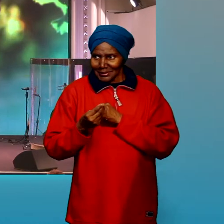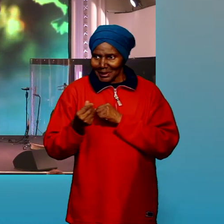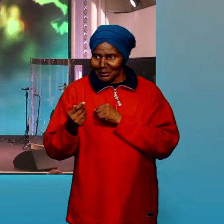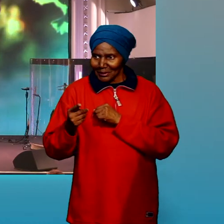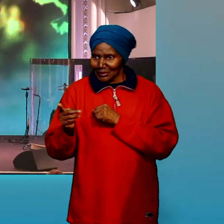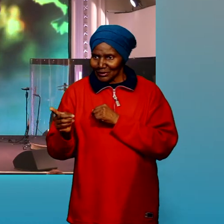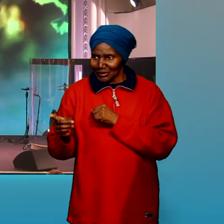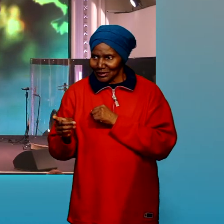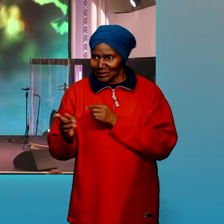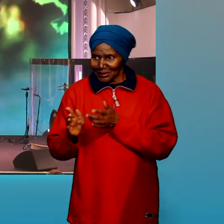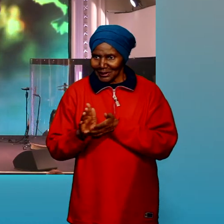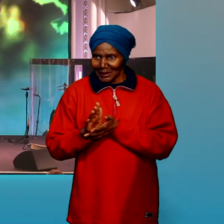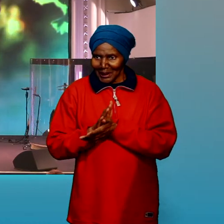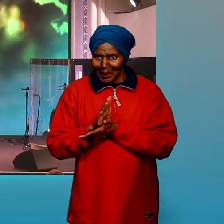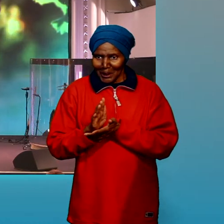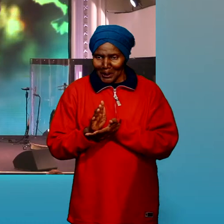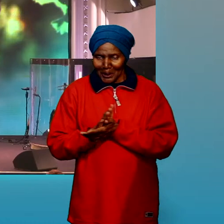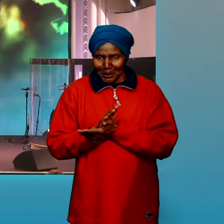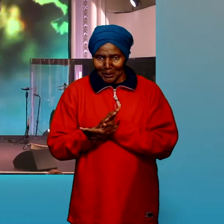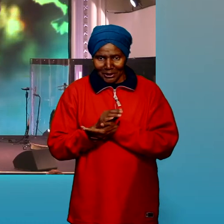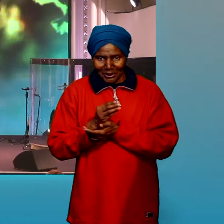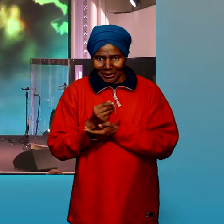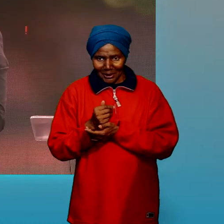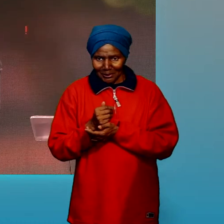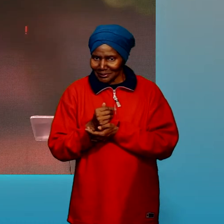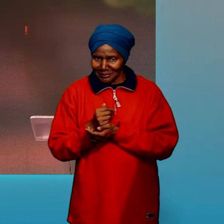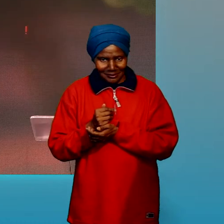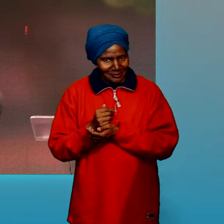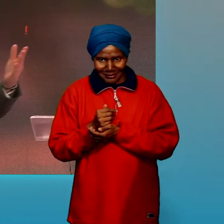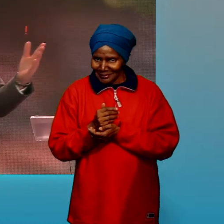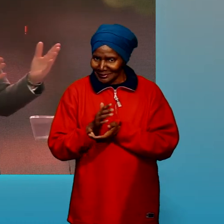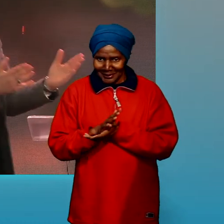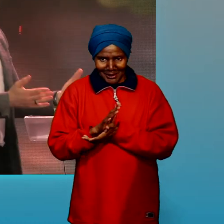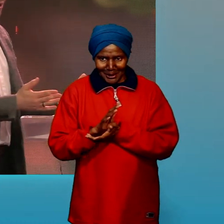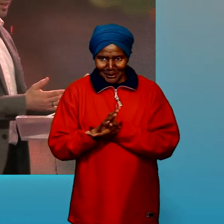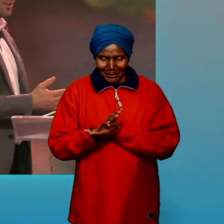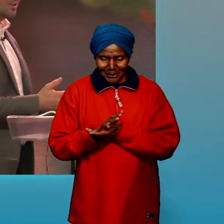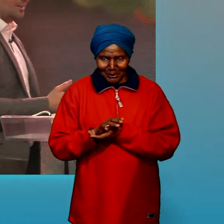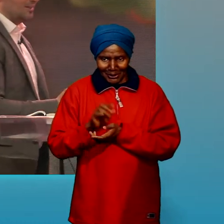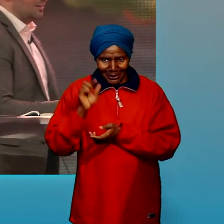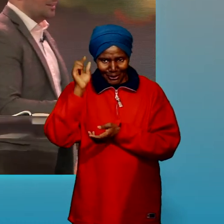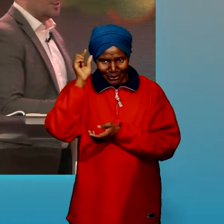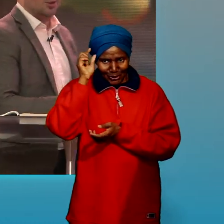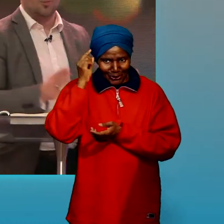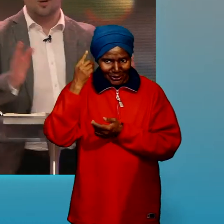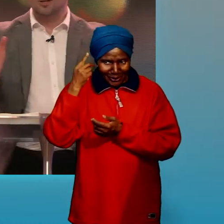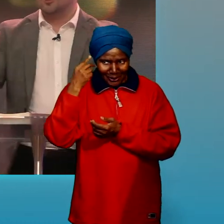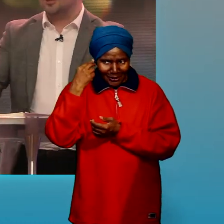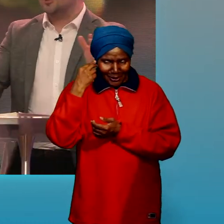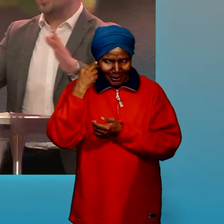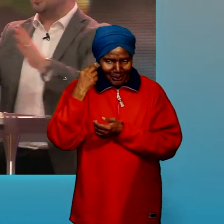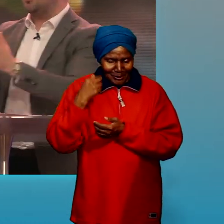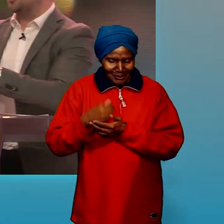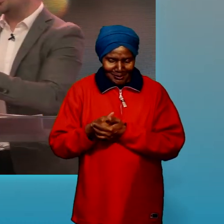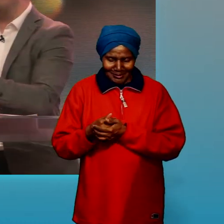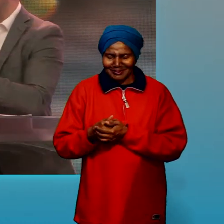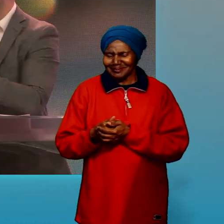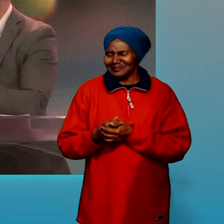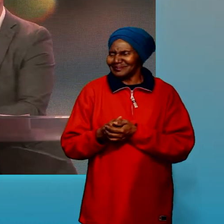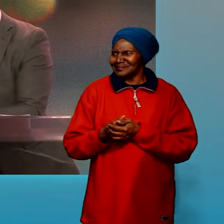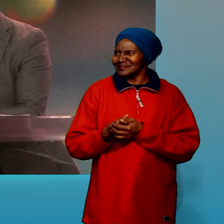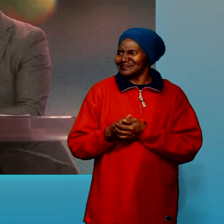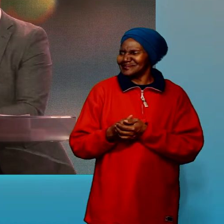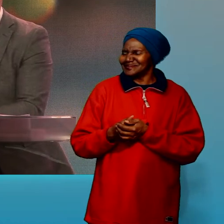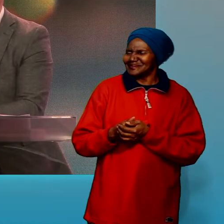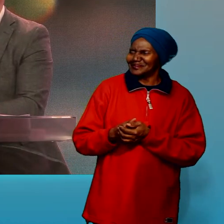challenged, it's going to grow back. Just trust the process. It's not a word of knowledge for any bald people.